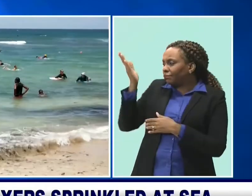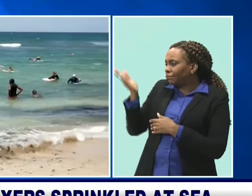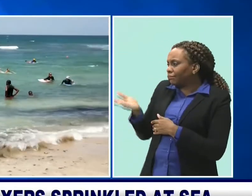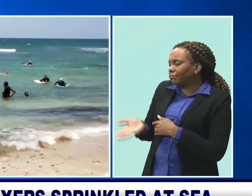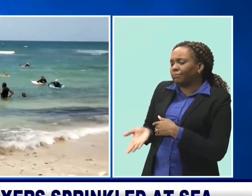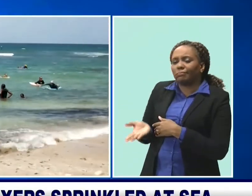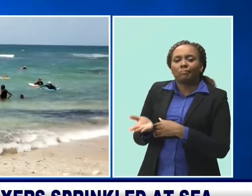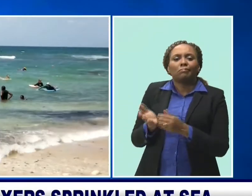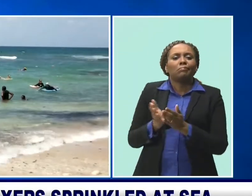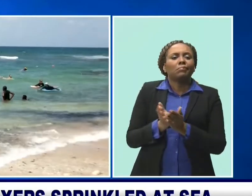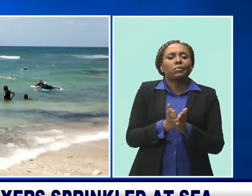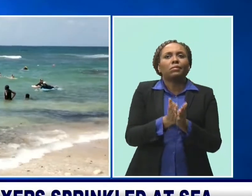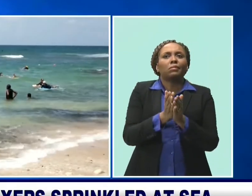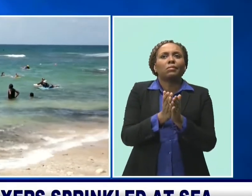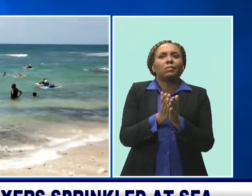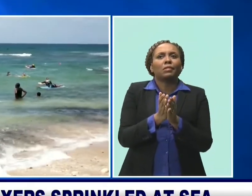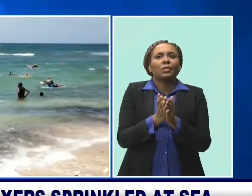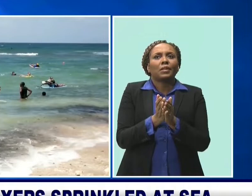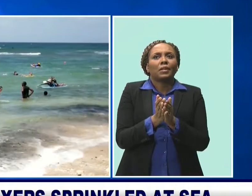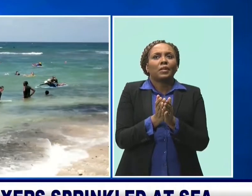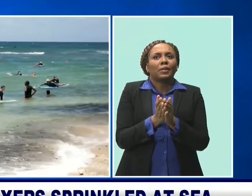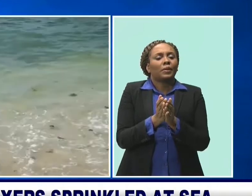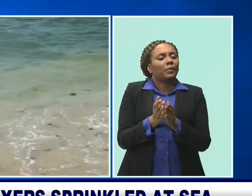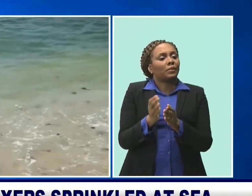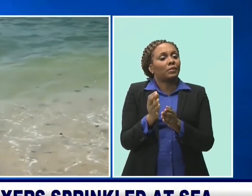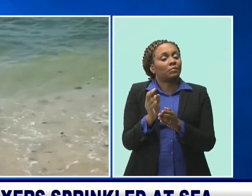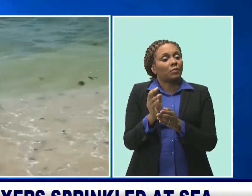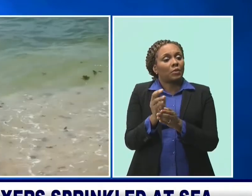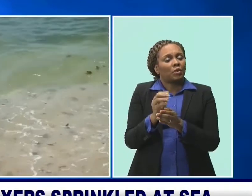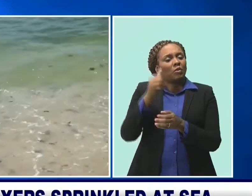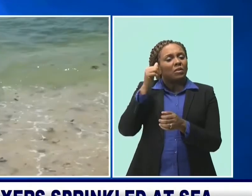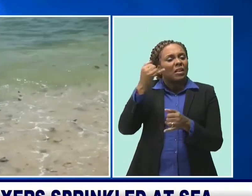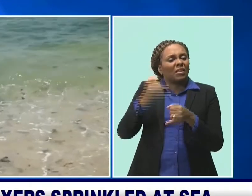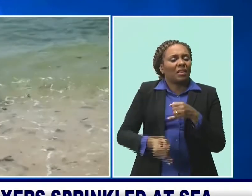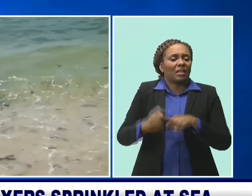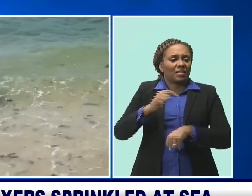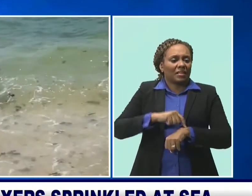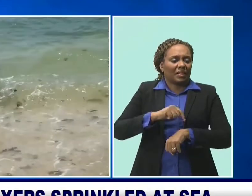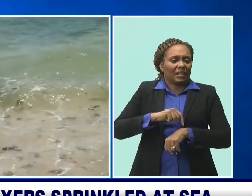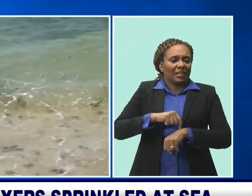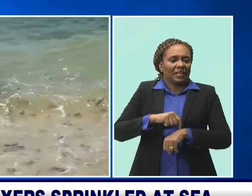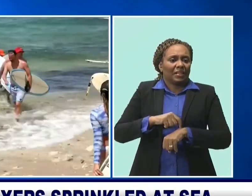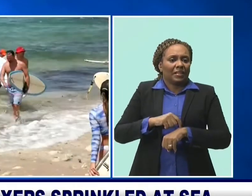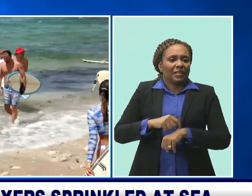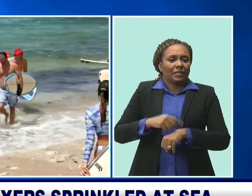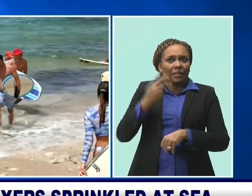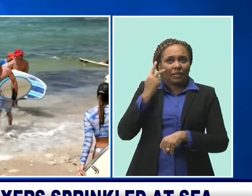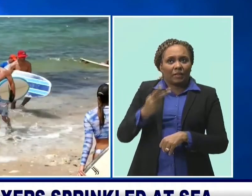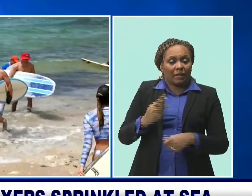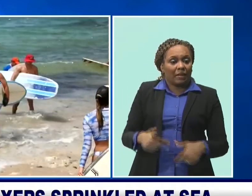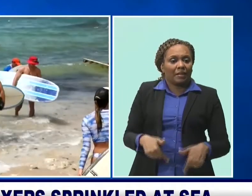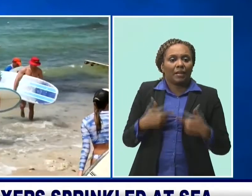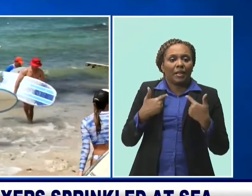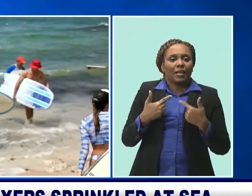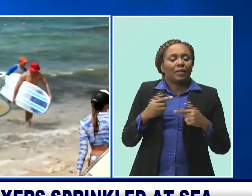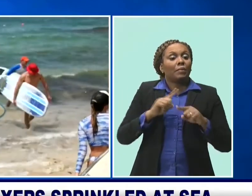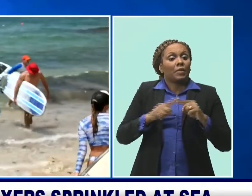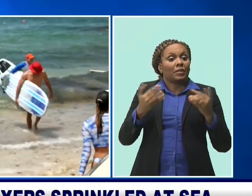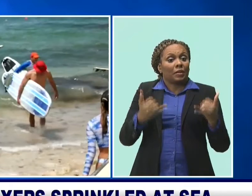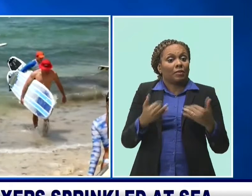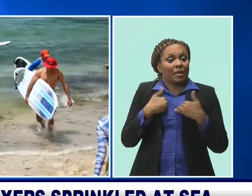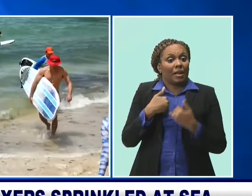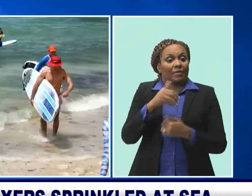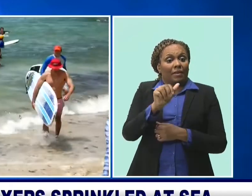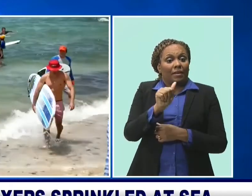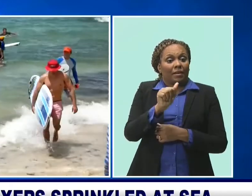boaters took to the sea, heading to the location he was seen alive to sprinkle his ashes in the waters which he loved. His